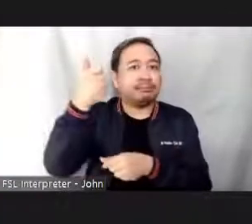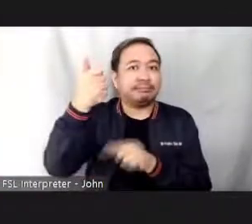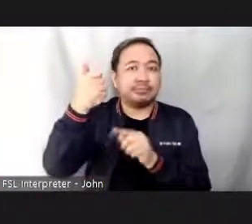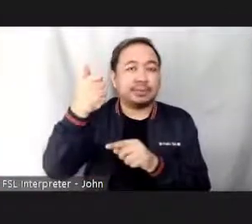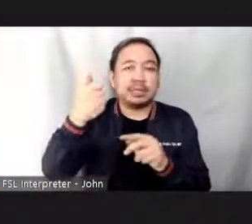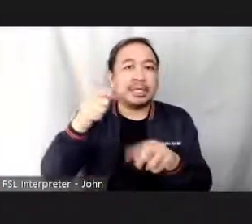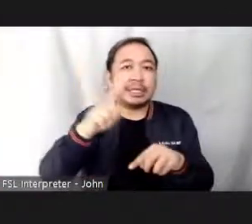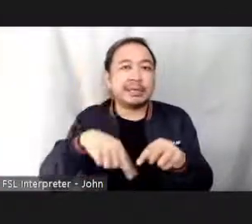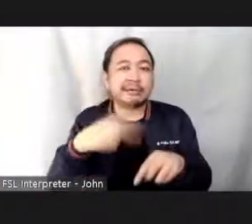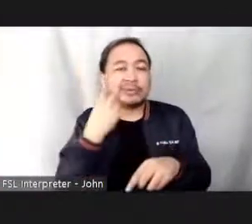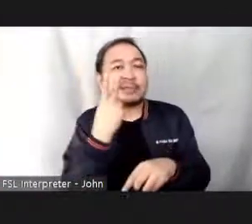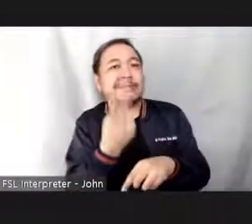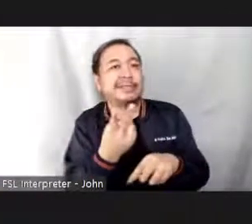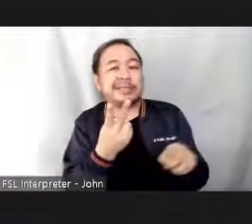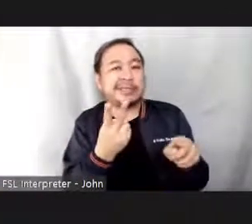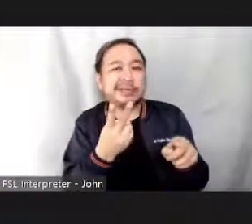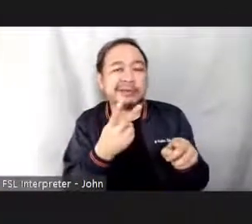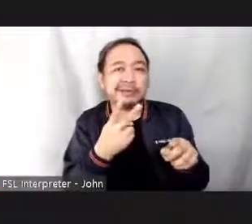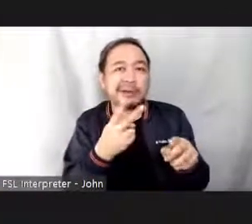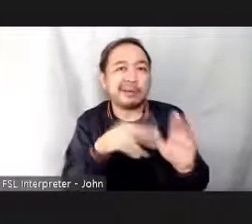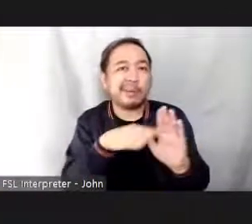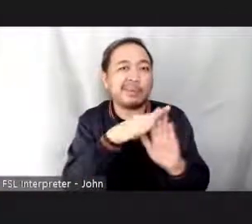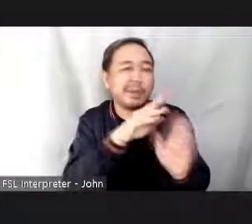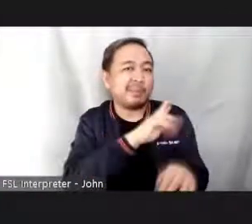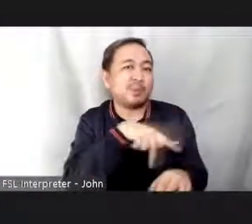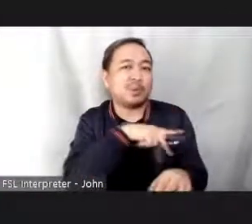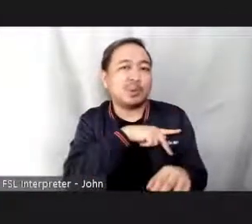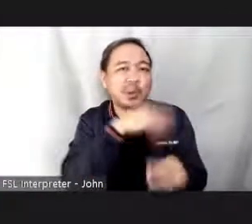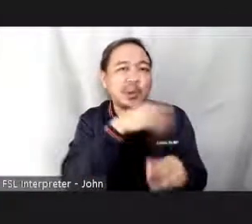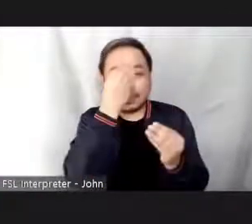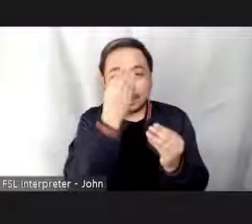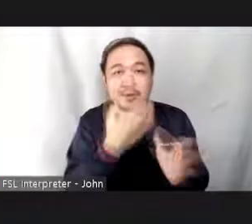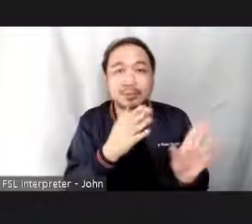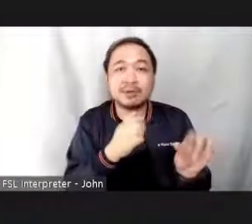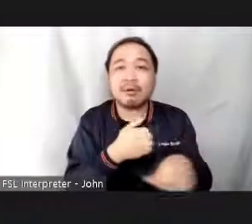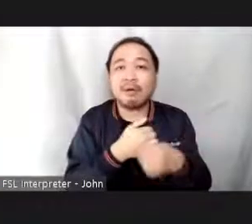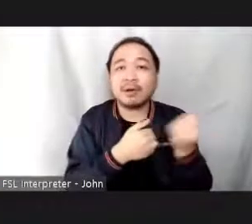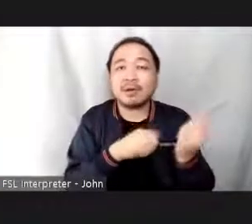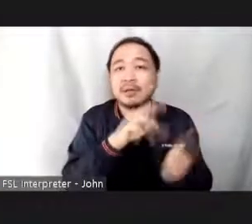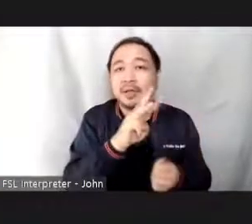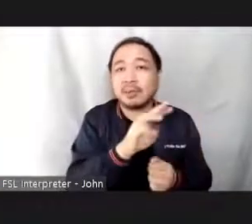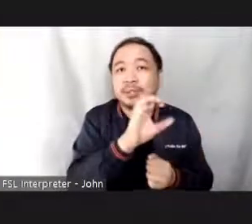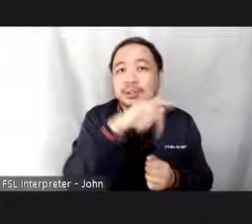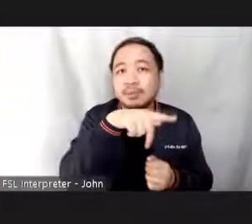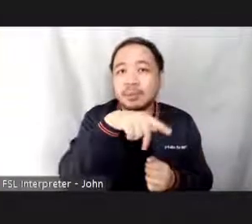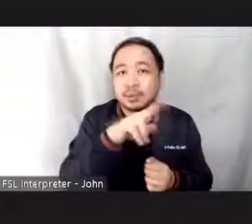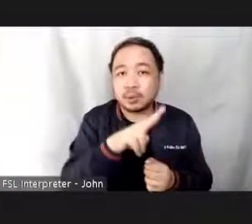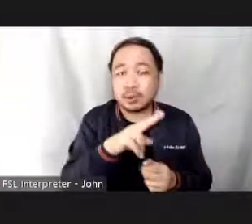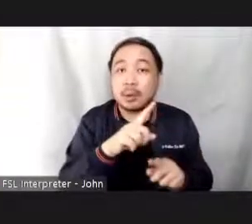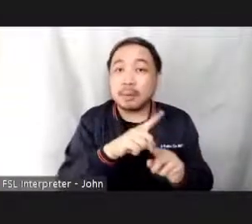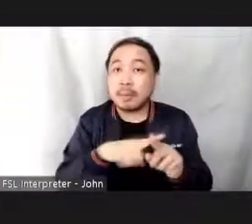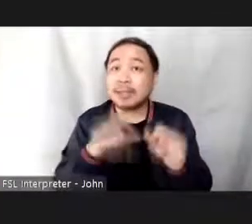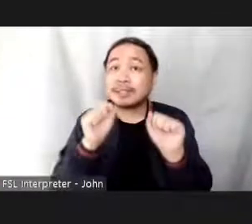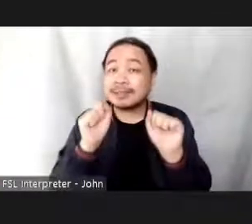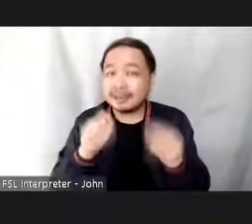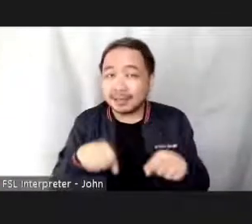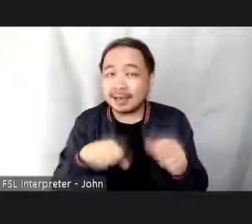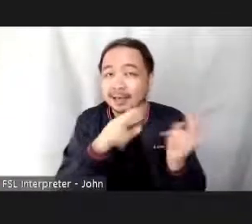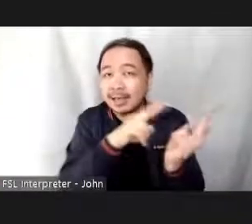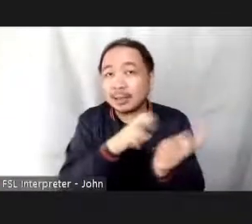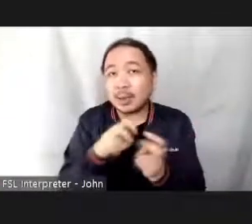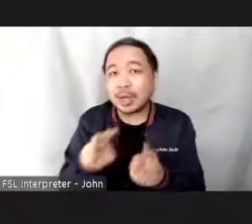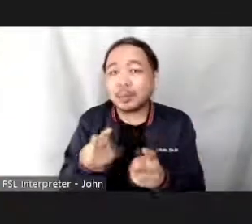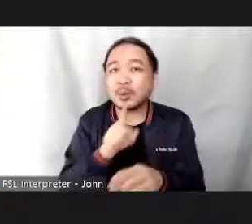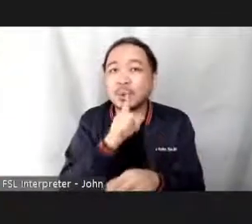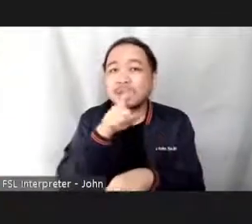raw data or details of patients ng ibang WCPUs, but we can capture the real-time demographics reports